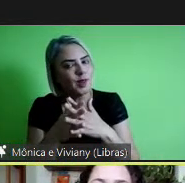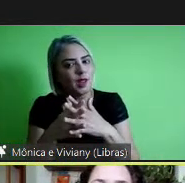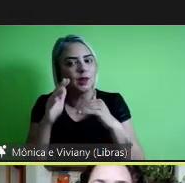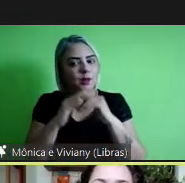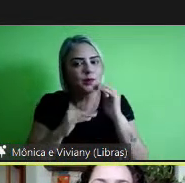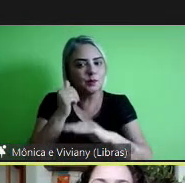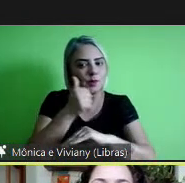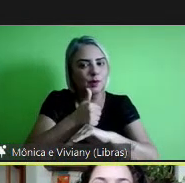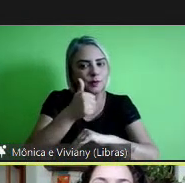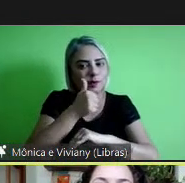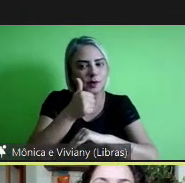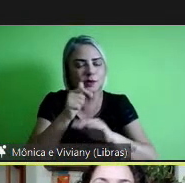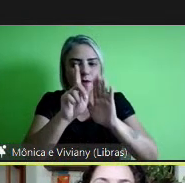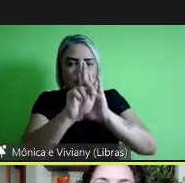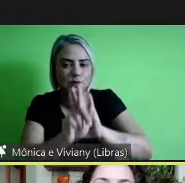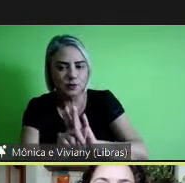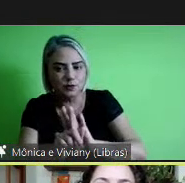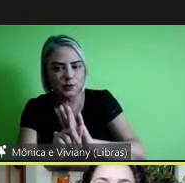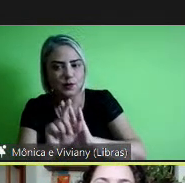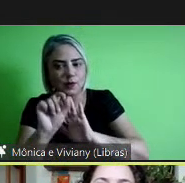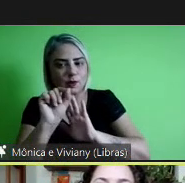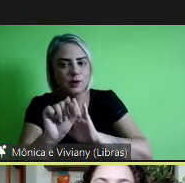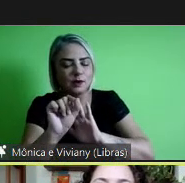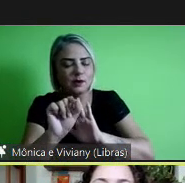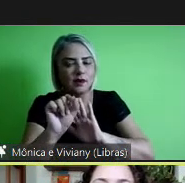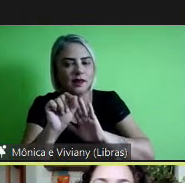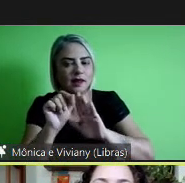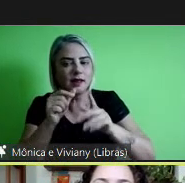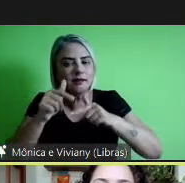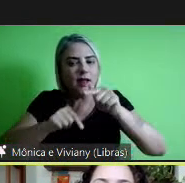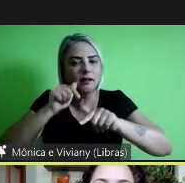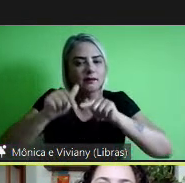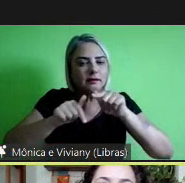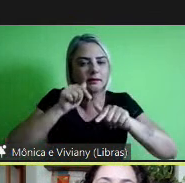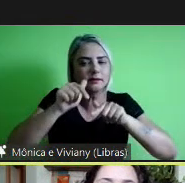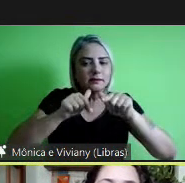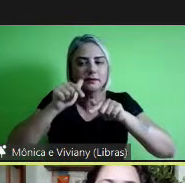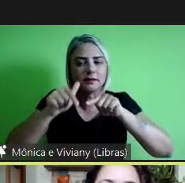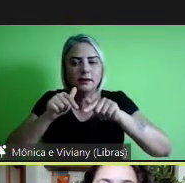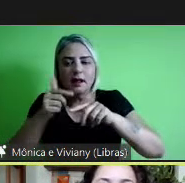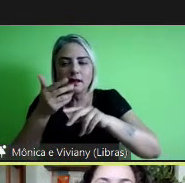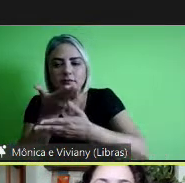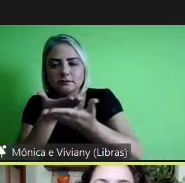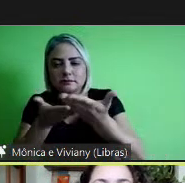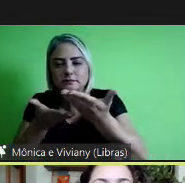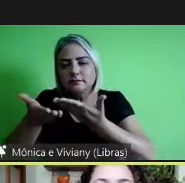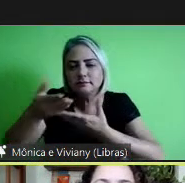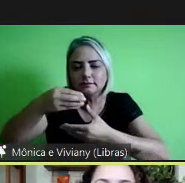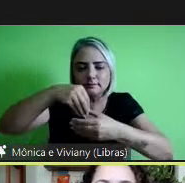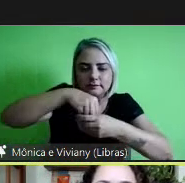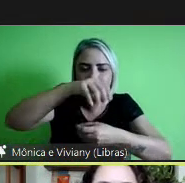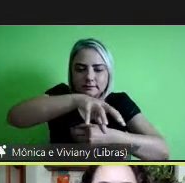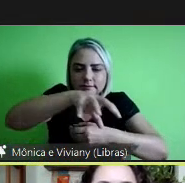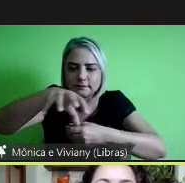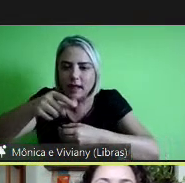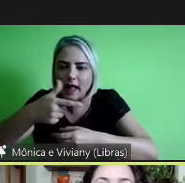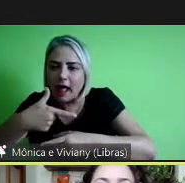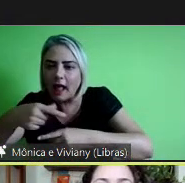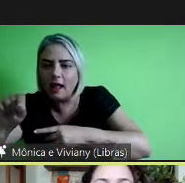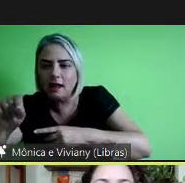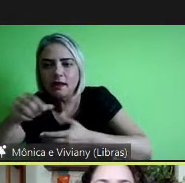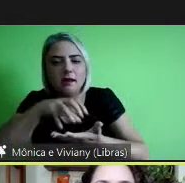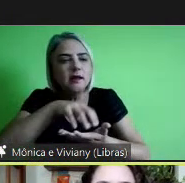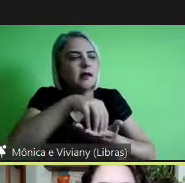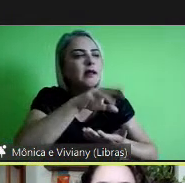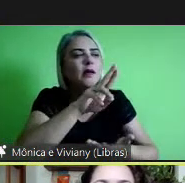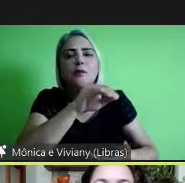still have conflicts between the professionals and the managers. And and this work between